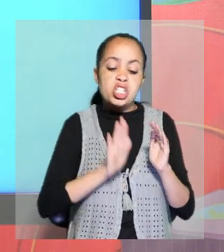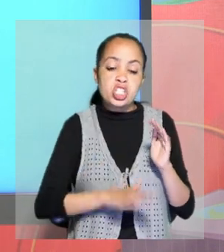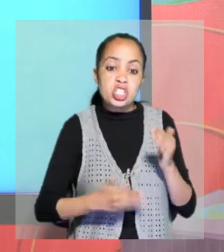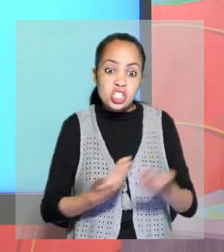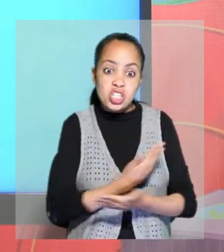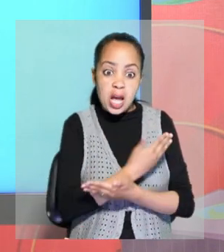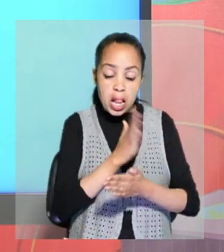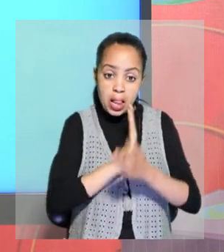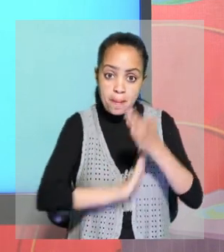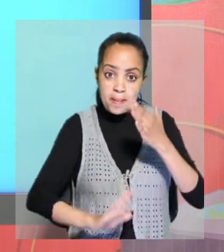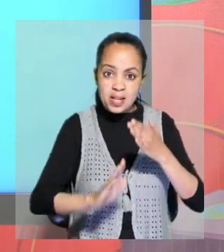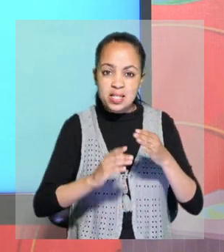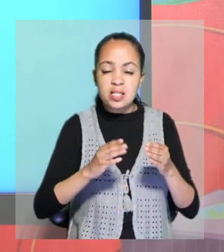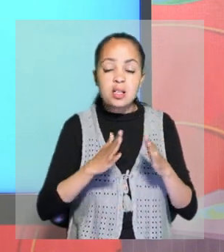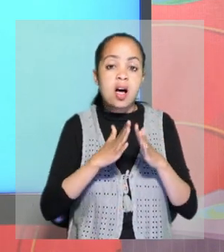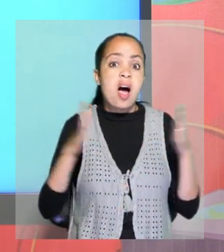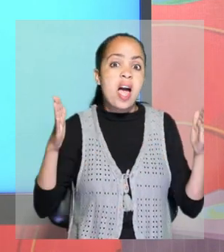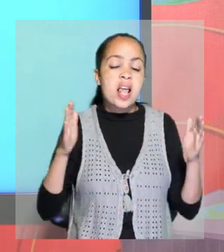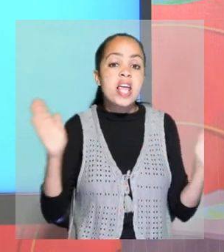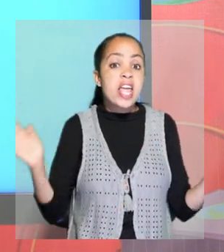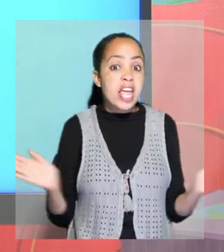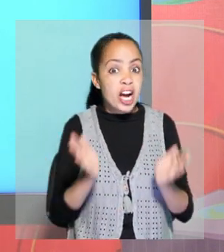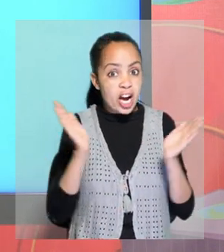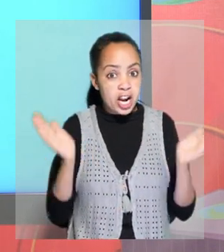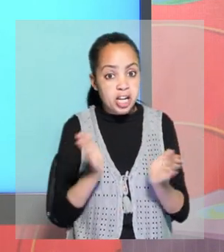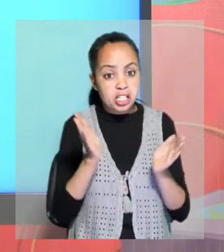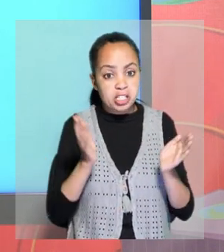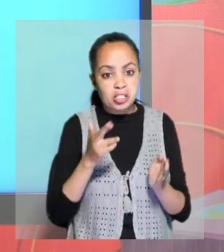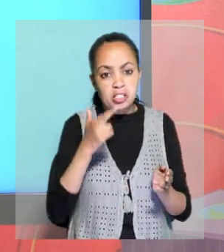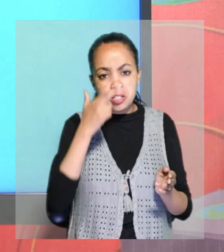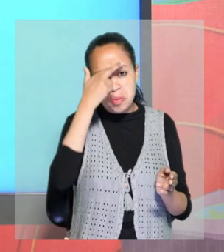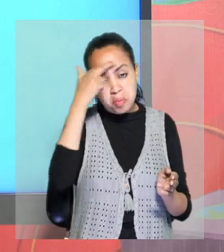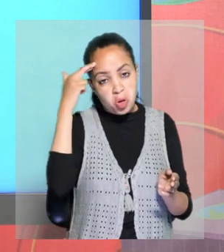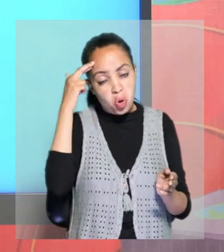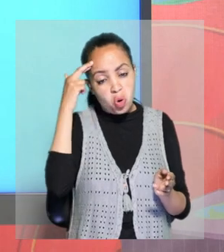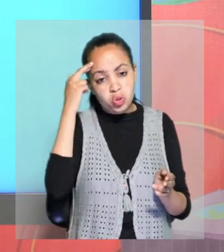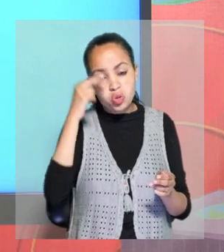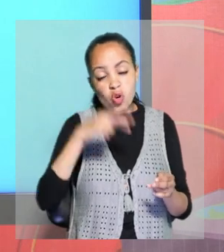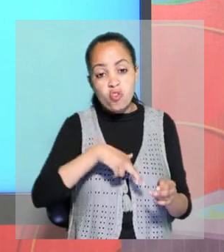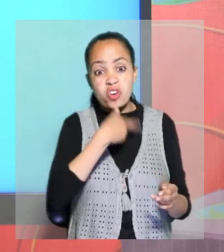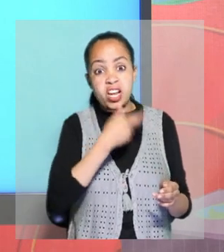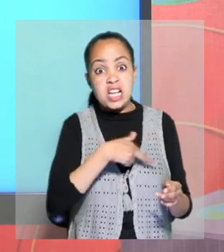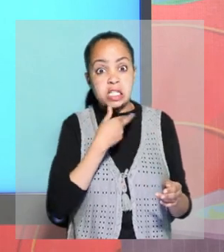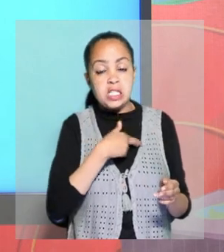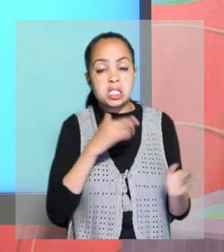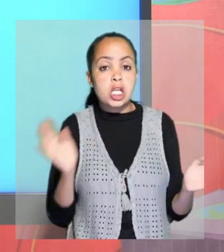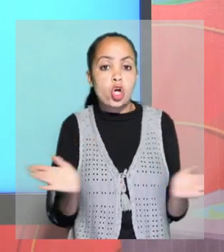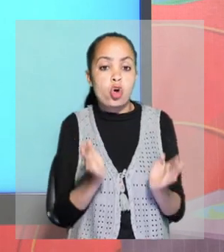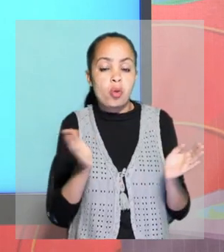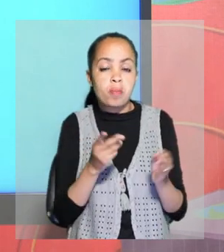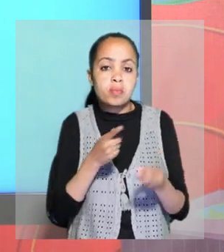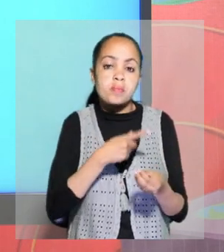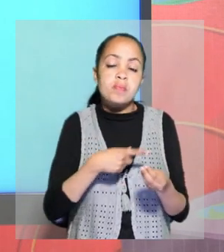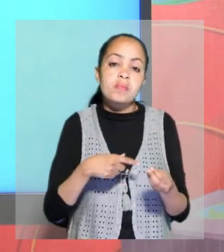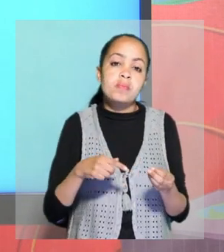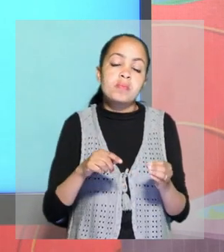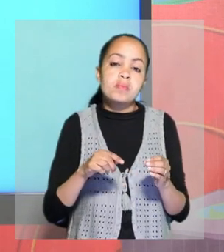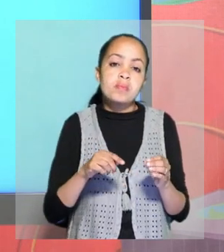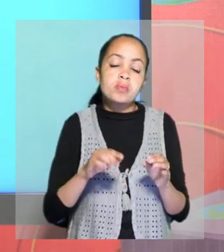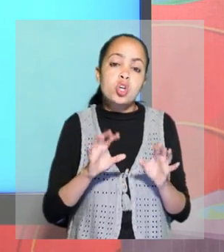Children births is highly encouraged here because of religious encouragement, social